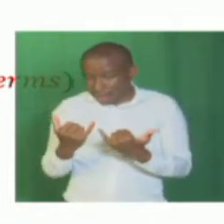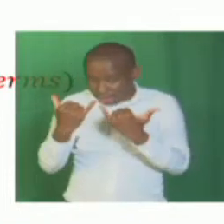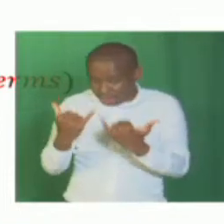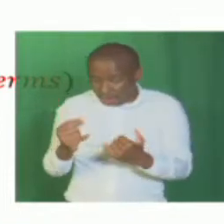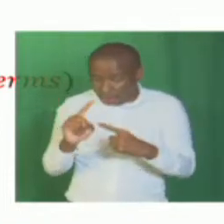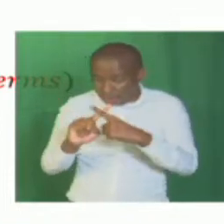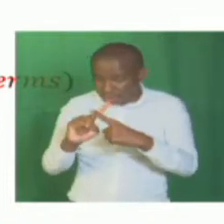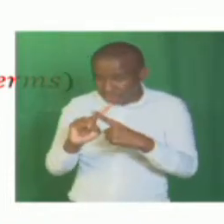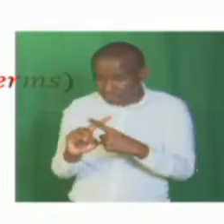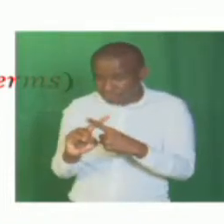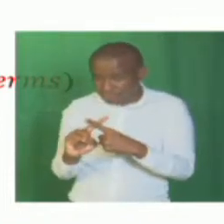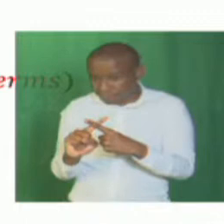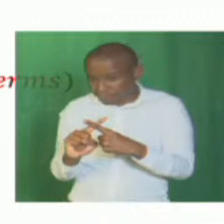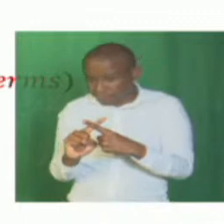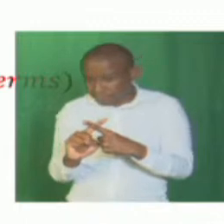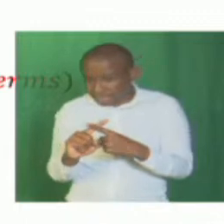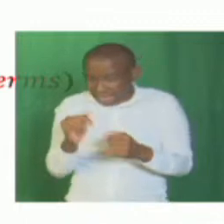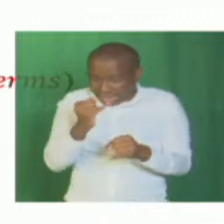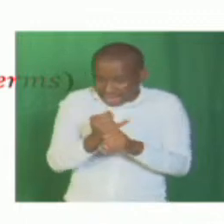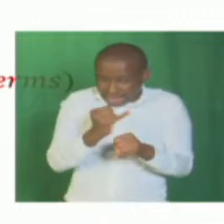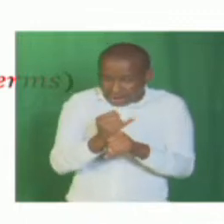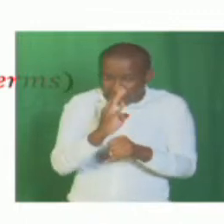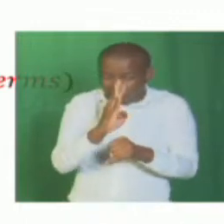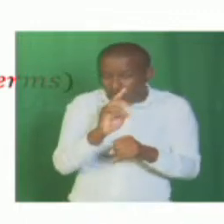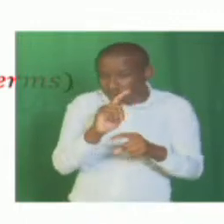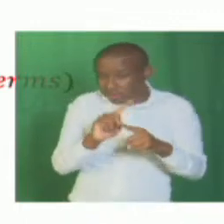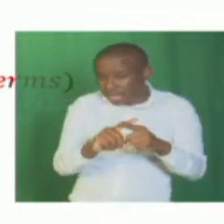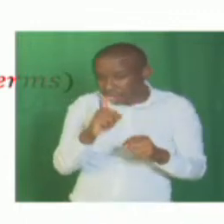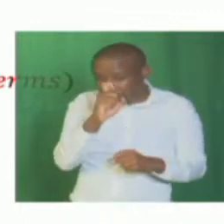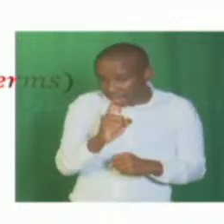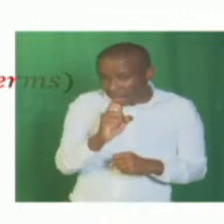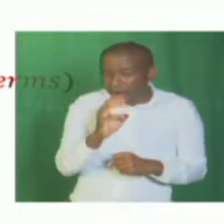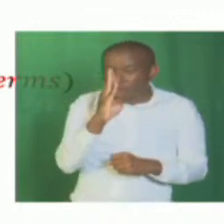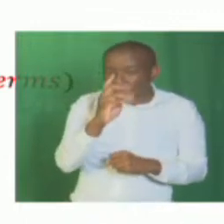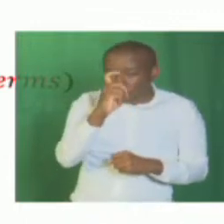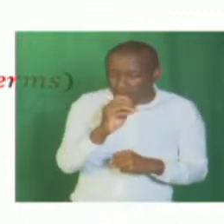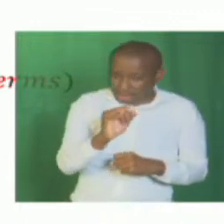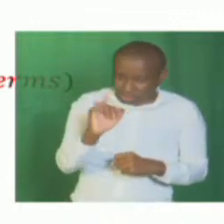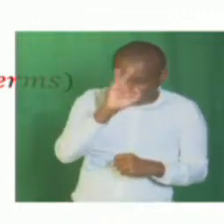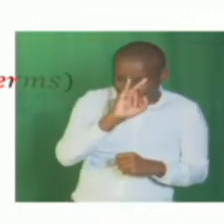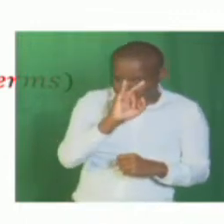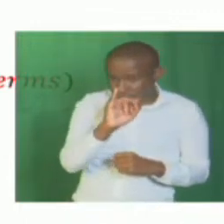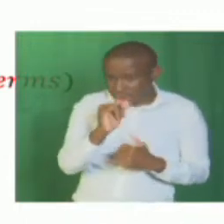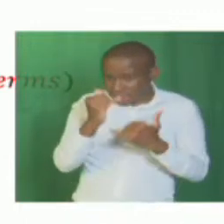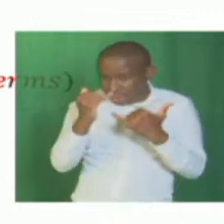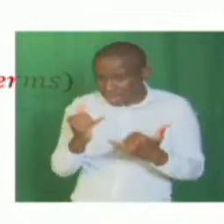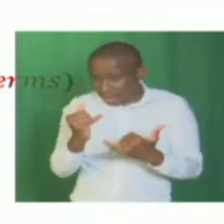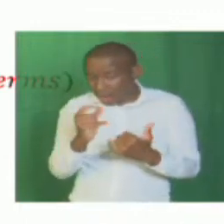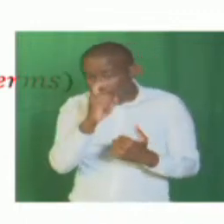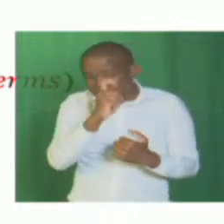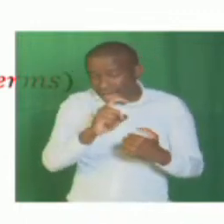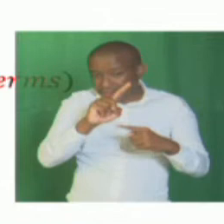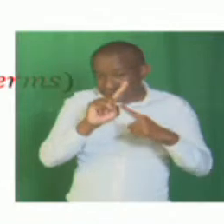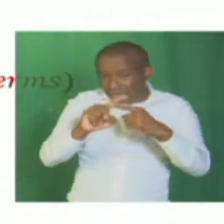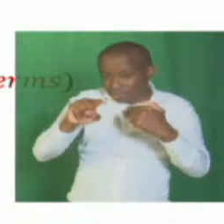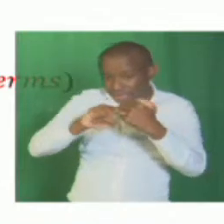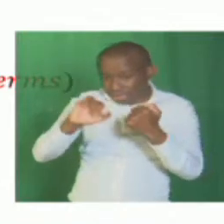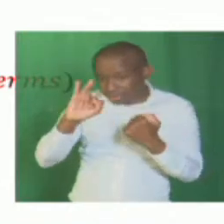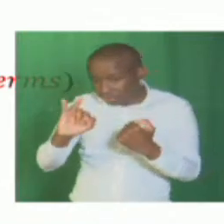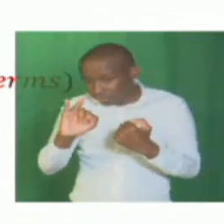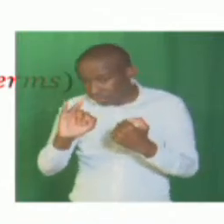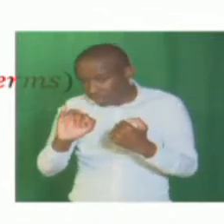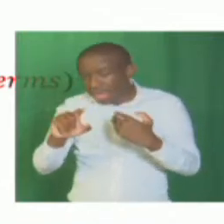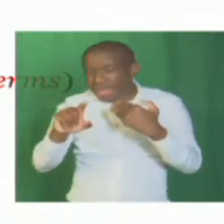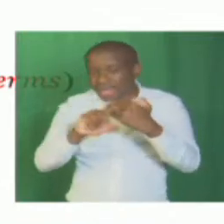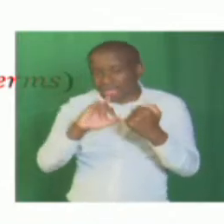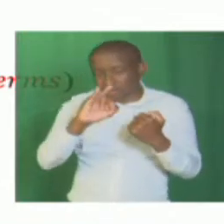now, inside the brackets, 4 times x, it is 4x squared. And then x times negative 2x, it is